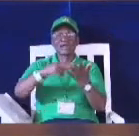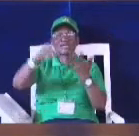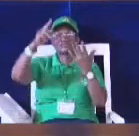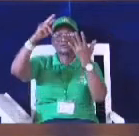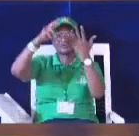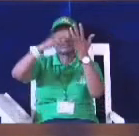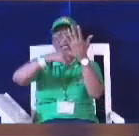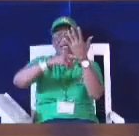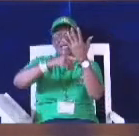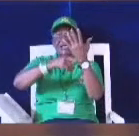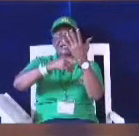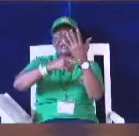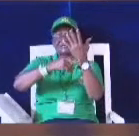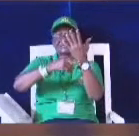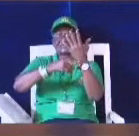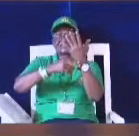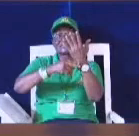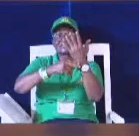righteousness,